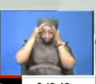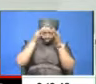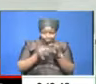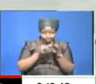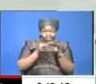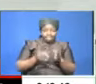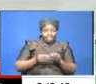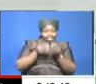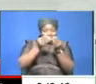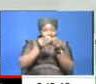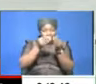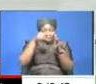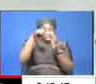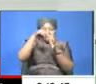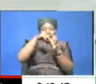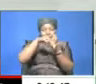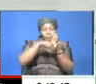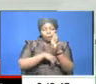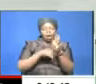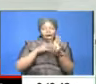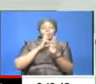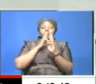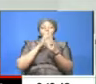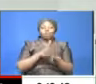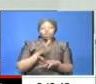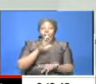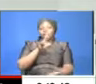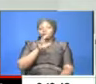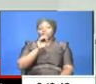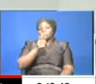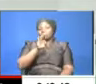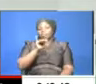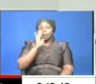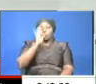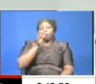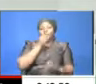in full. And of course, our reporter Sarafina Robi will also be giving us more detail.